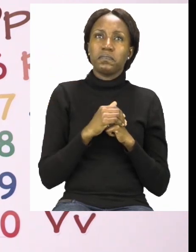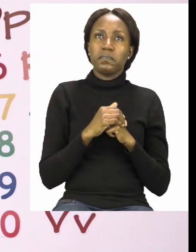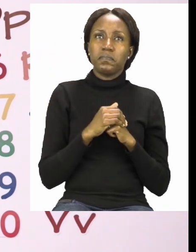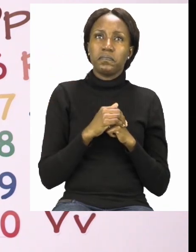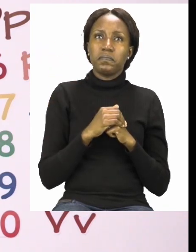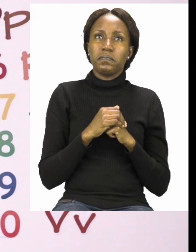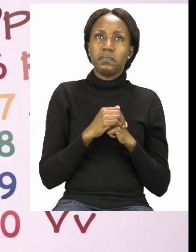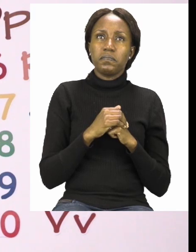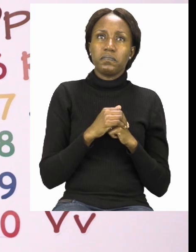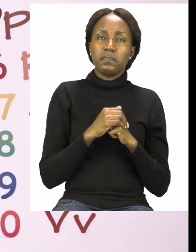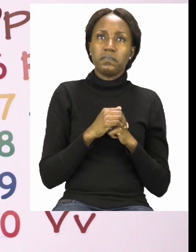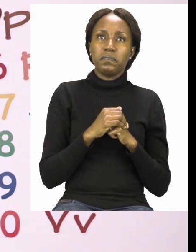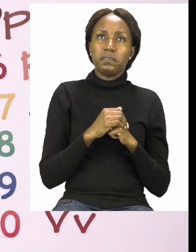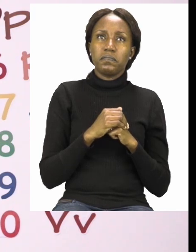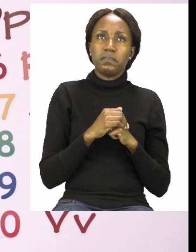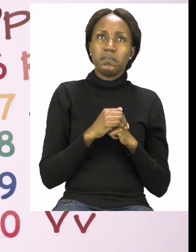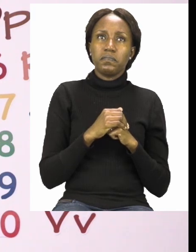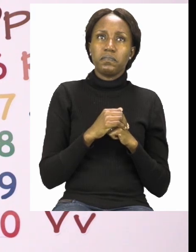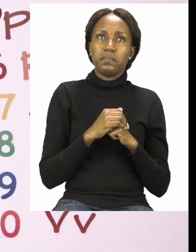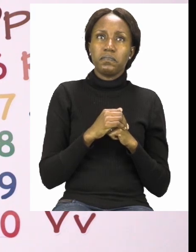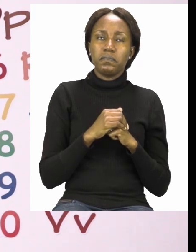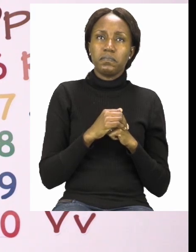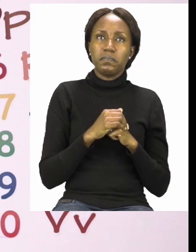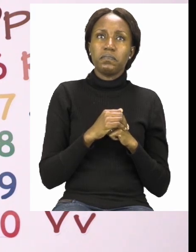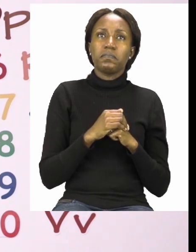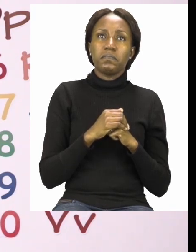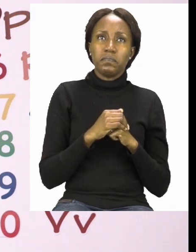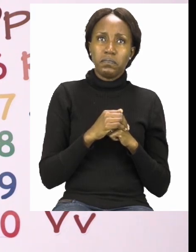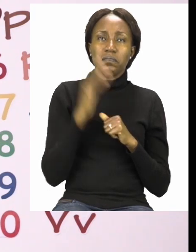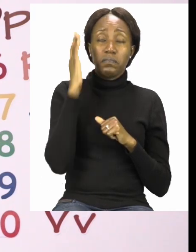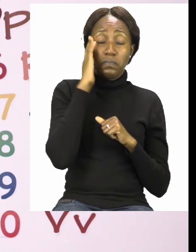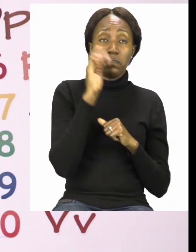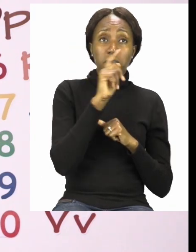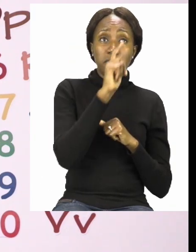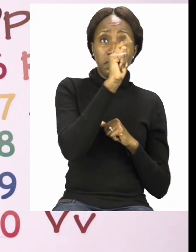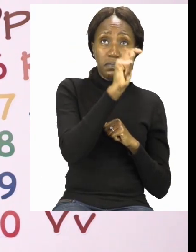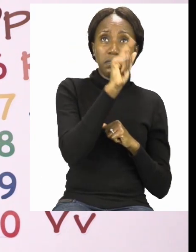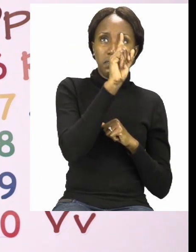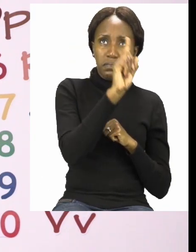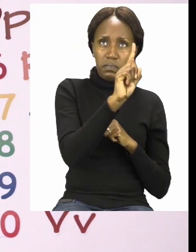under Mrs. Units. So we know we have 1